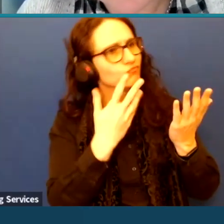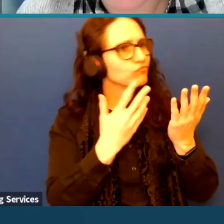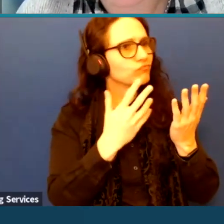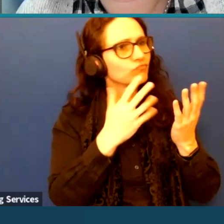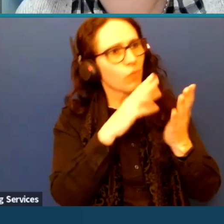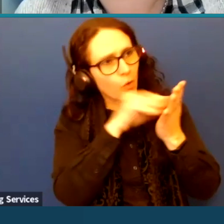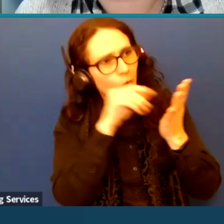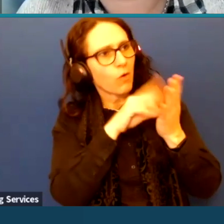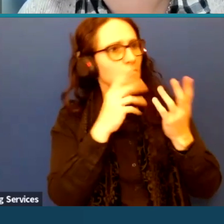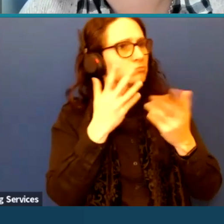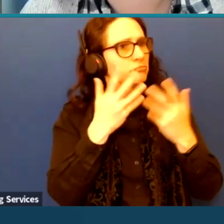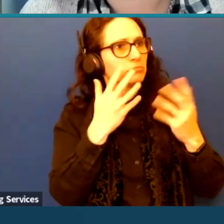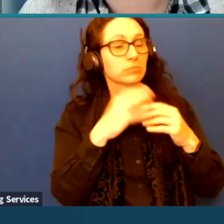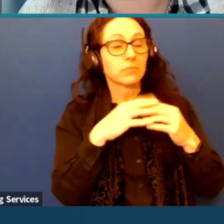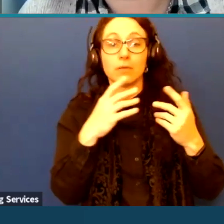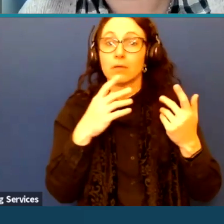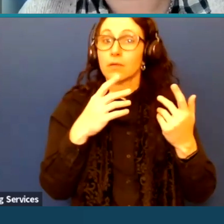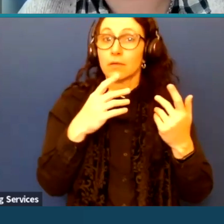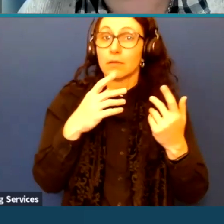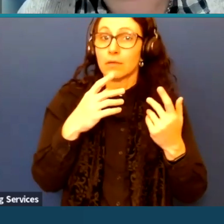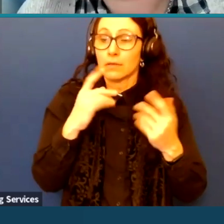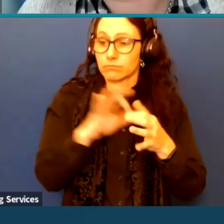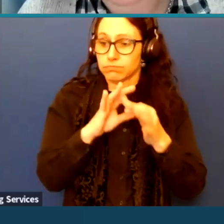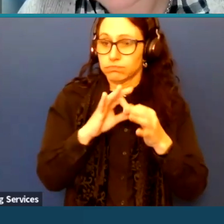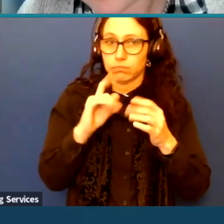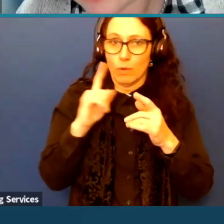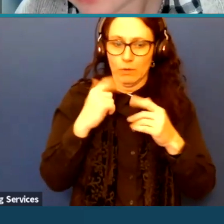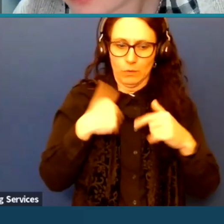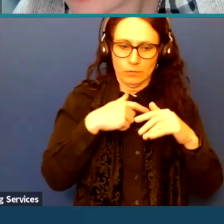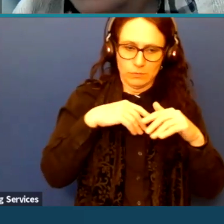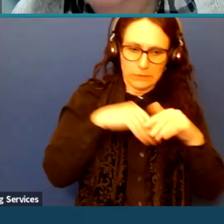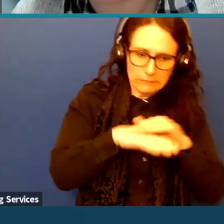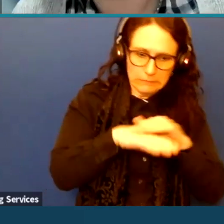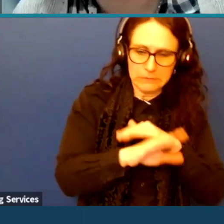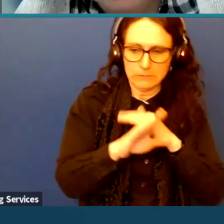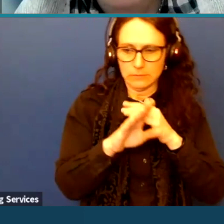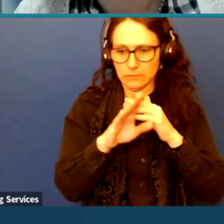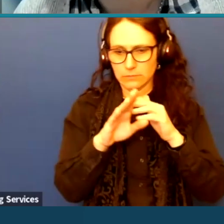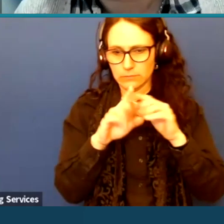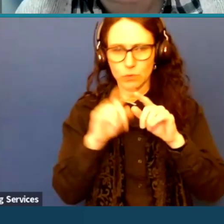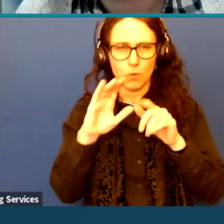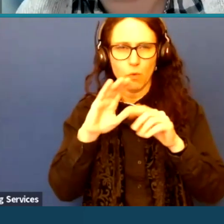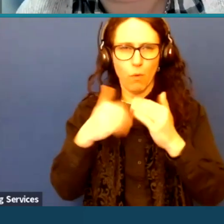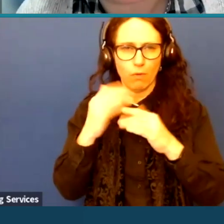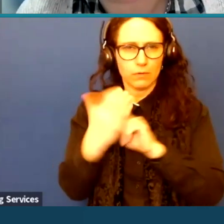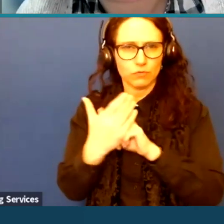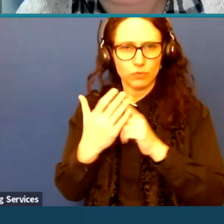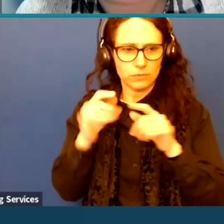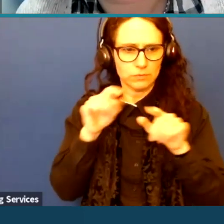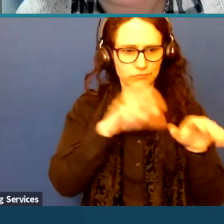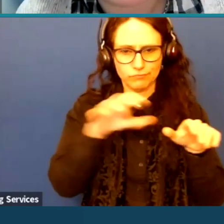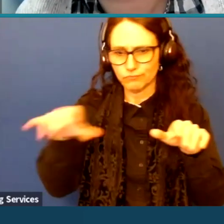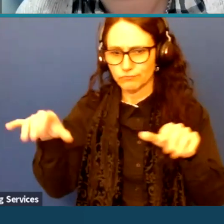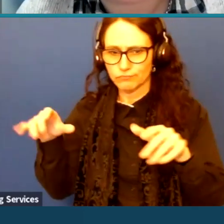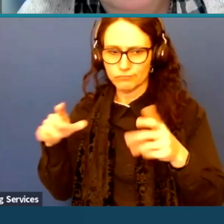we are accessible to all cultural venues to speak